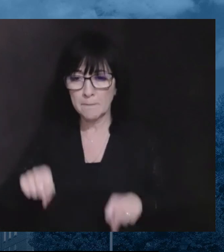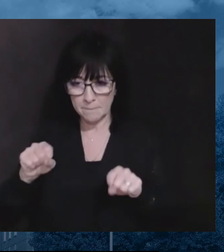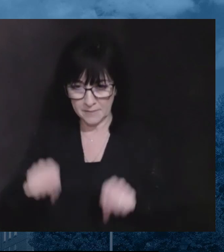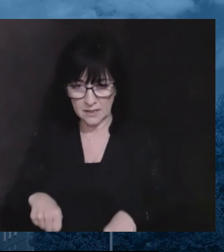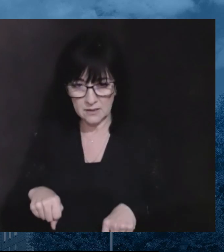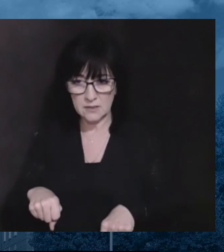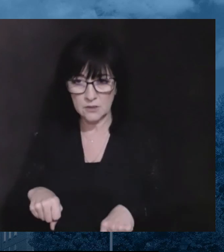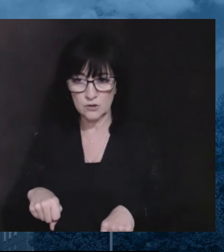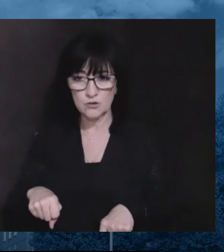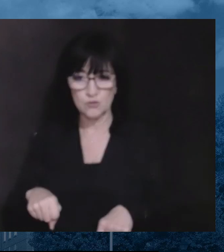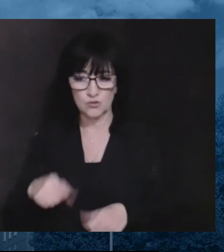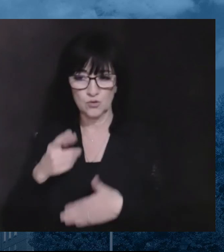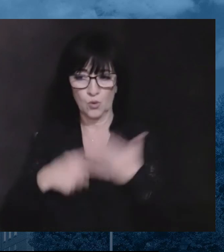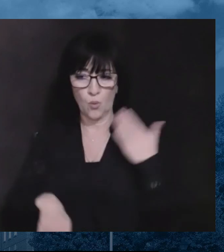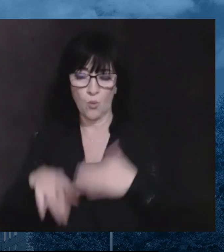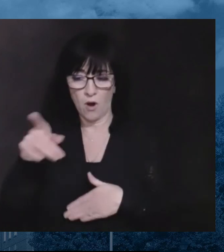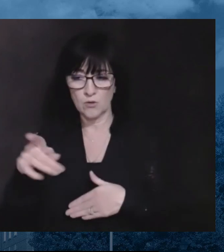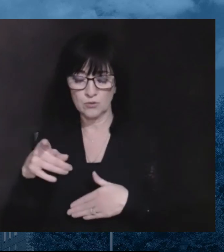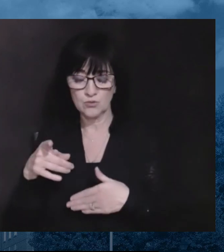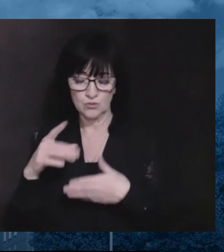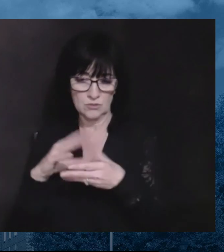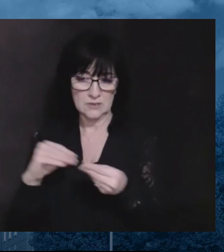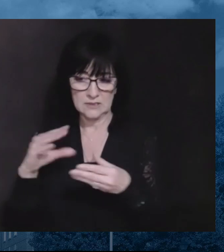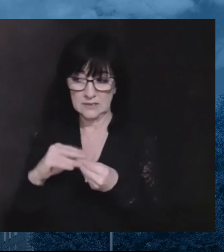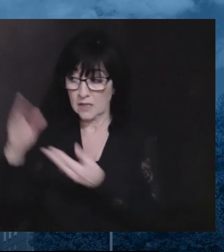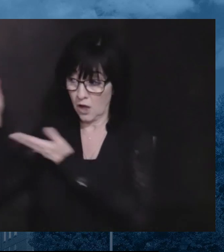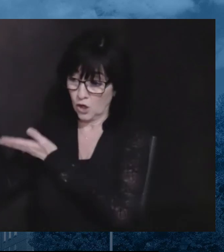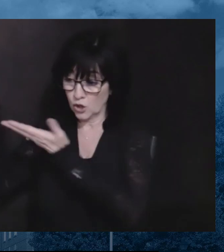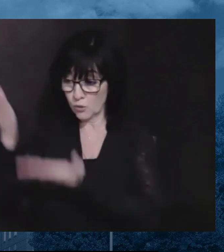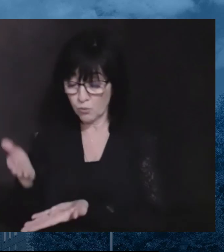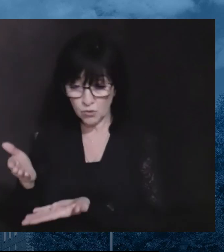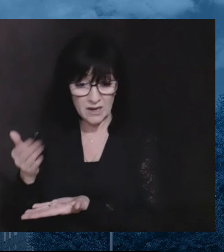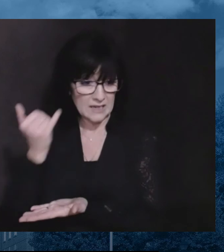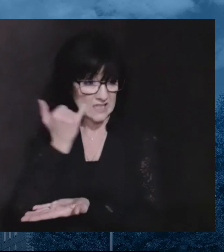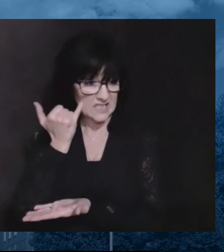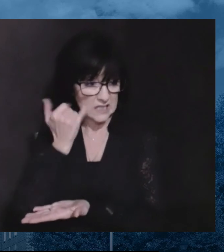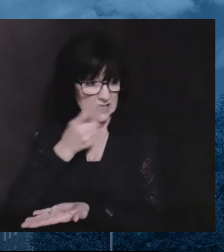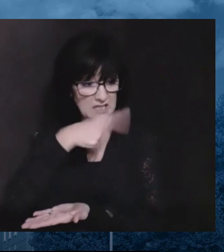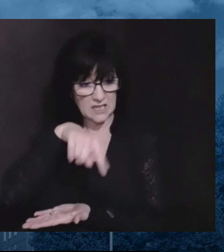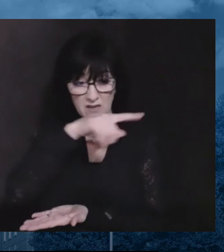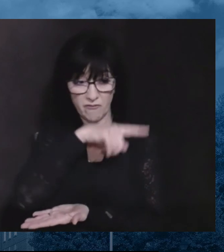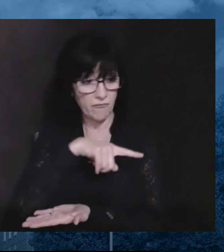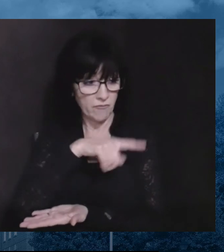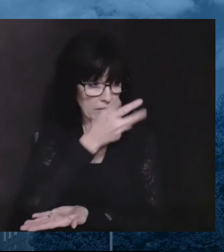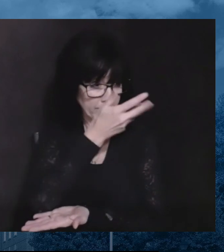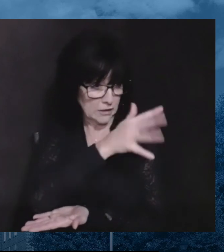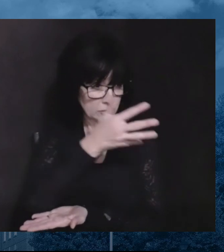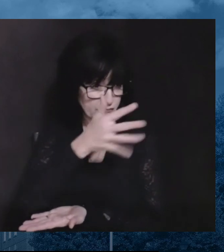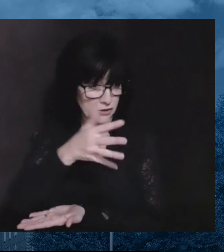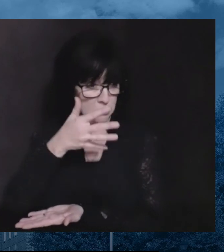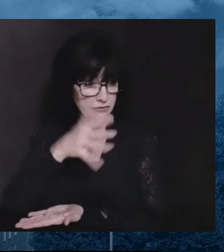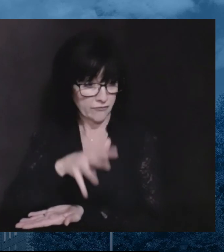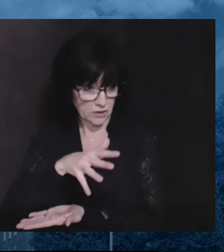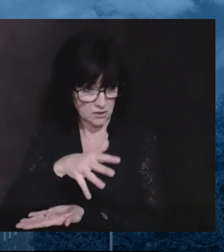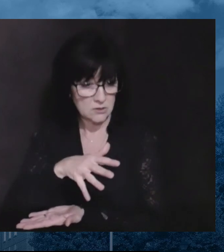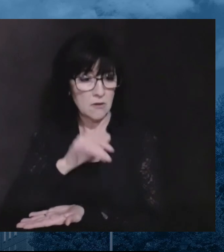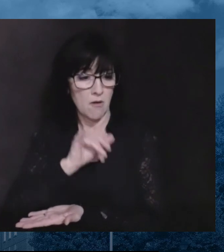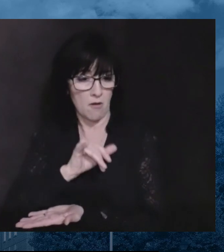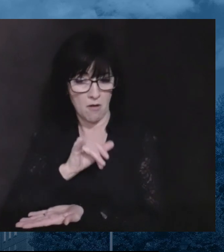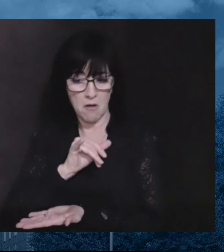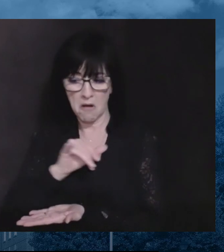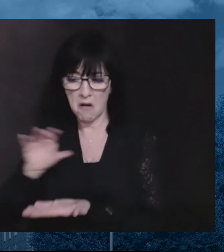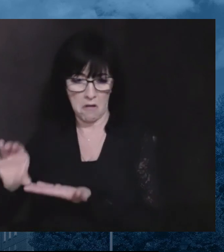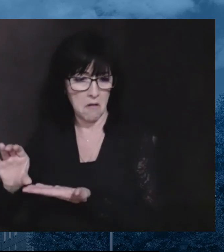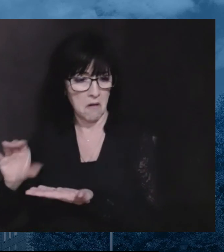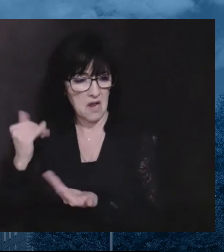just what you're suggesting, and that is divert some of that supply to others in 1A